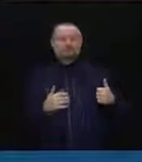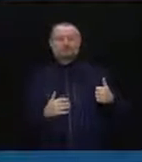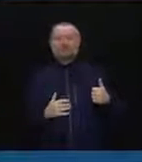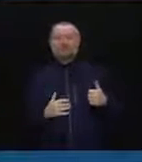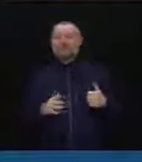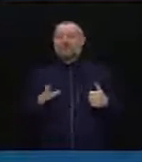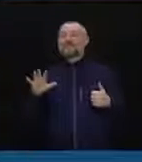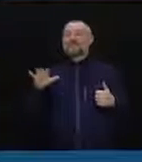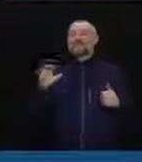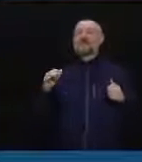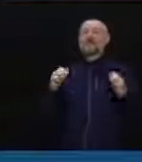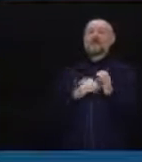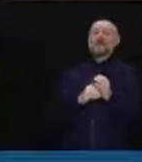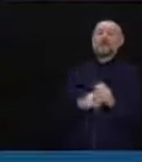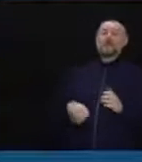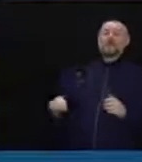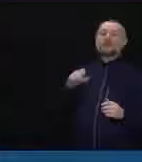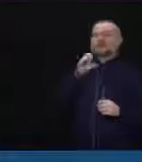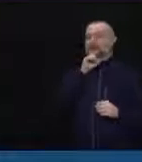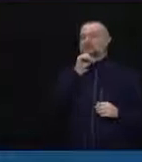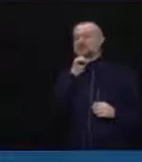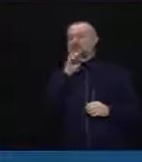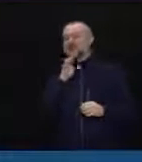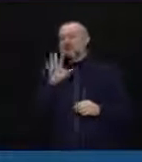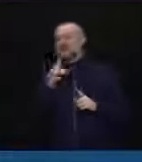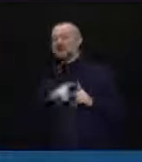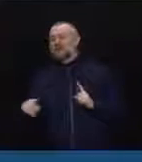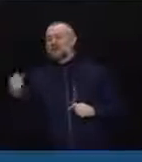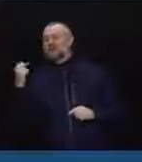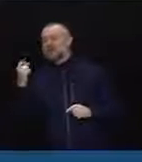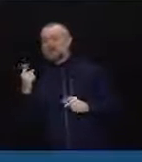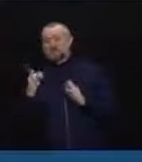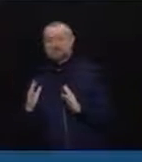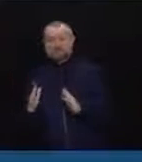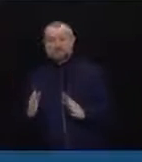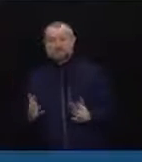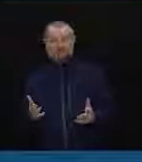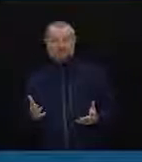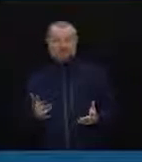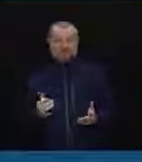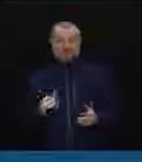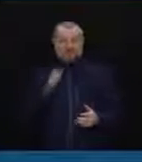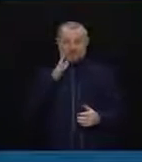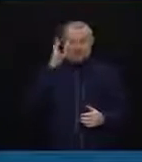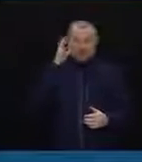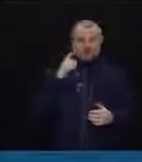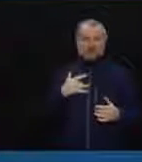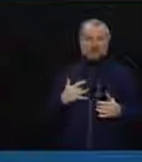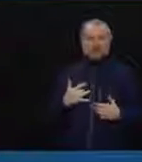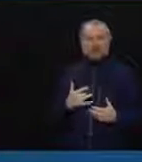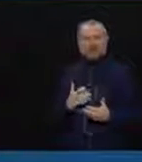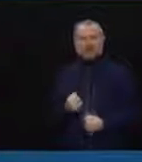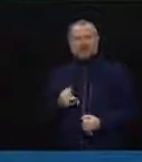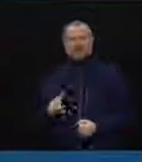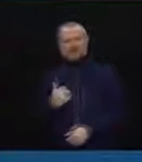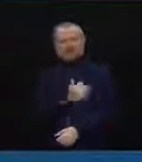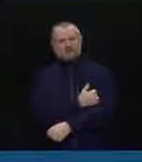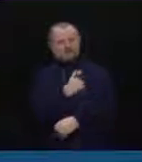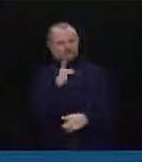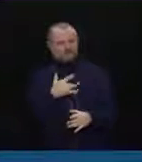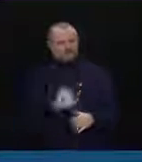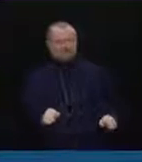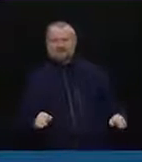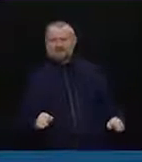to 11-year-olds. So parents should feel confident that this is a safe vaccine. And